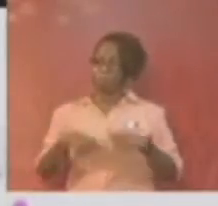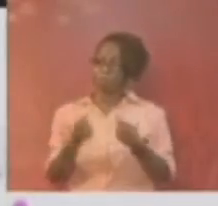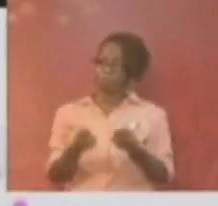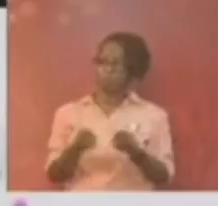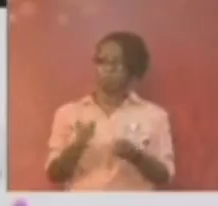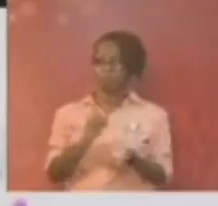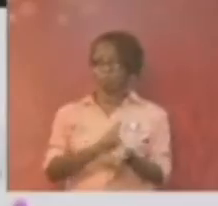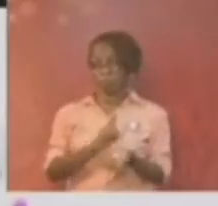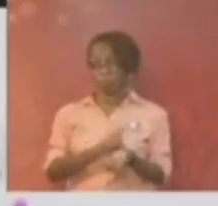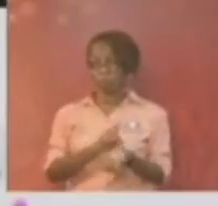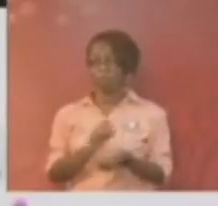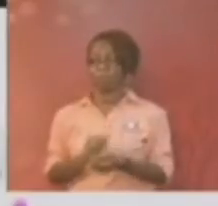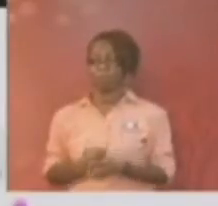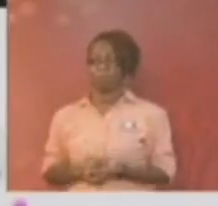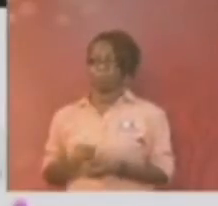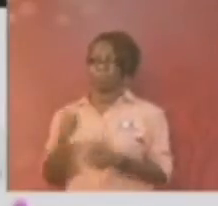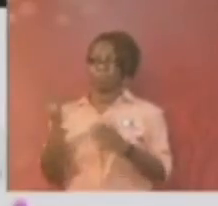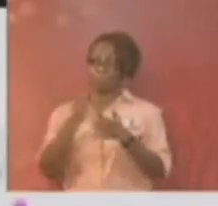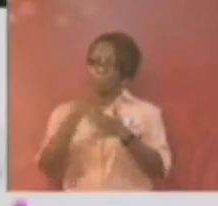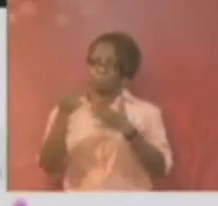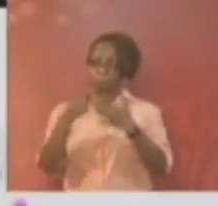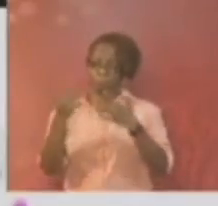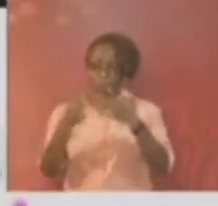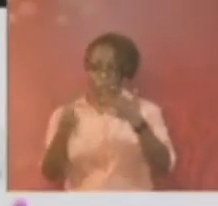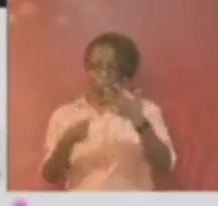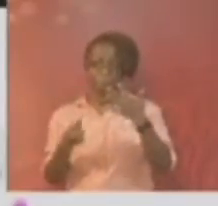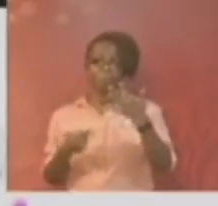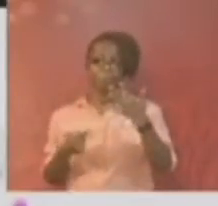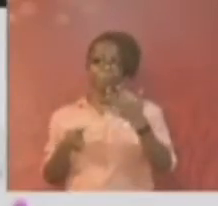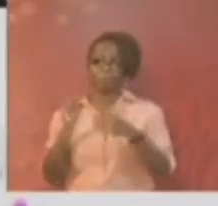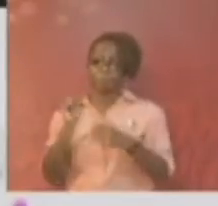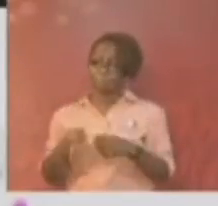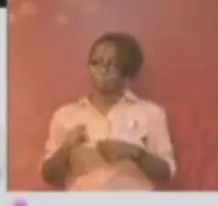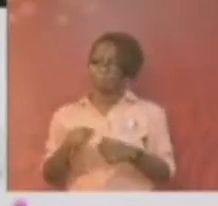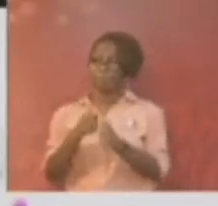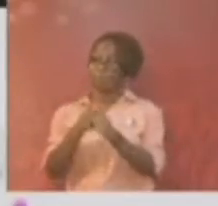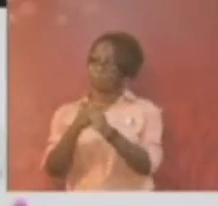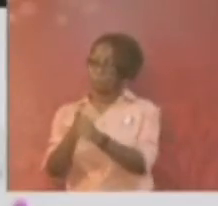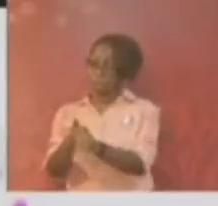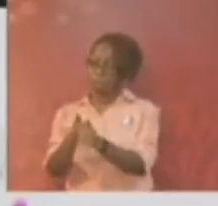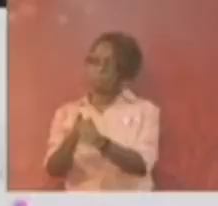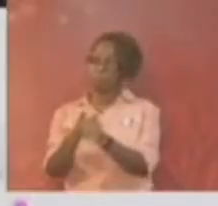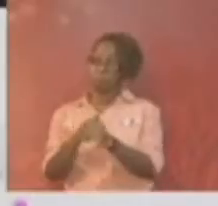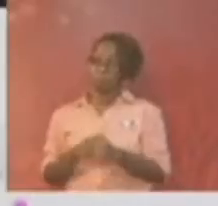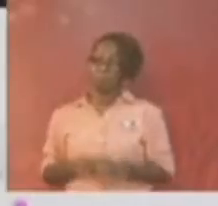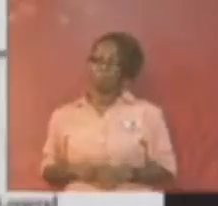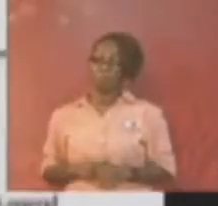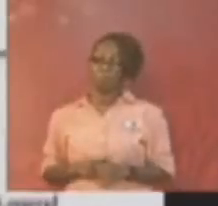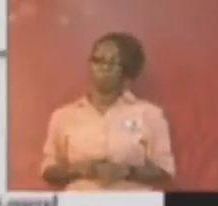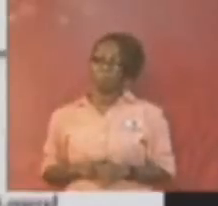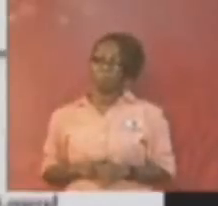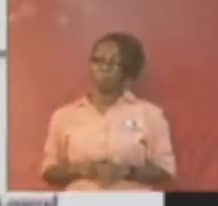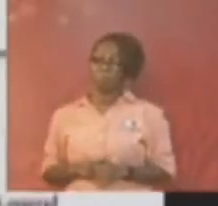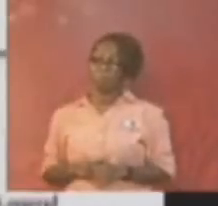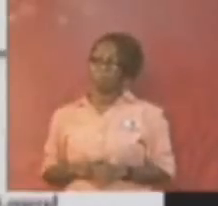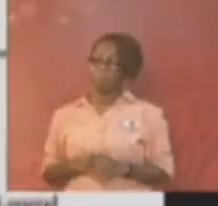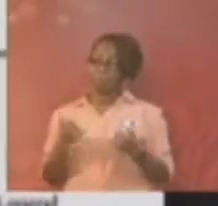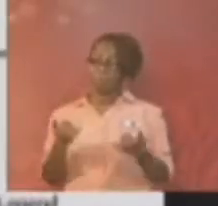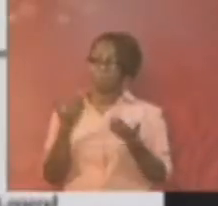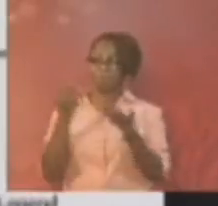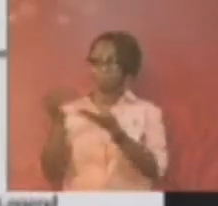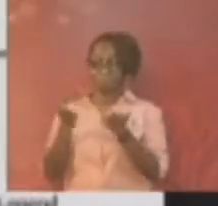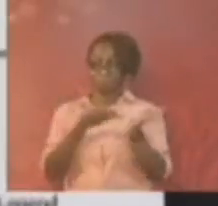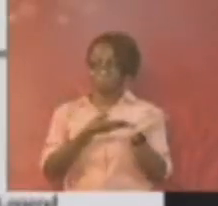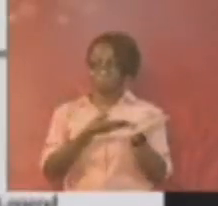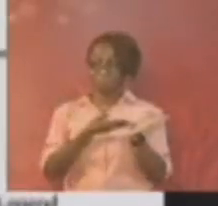been emphasizing as the new normal, we really do need to continue to adhere to that. Moving on to the geographic distribution,